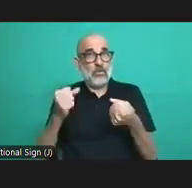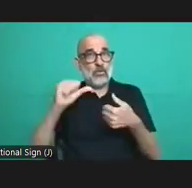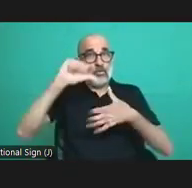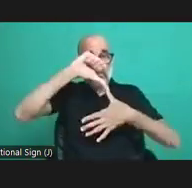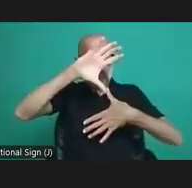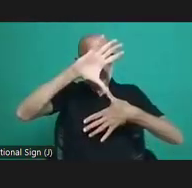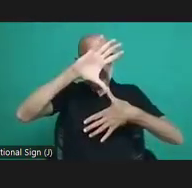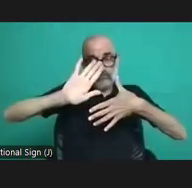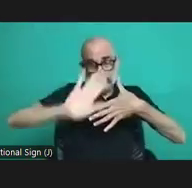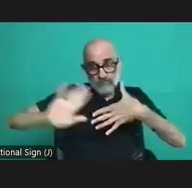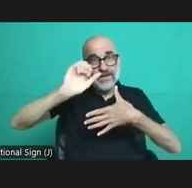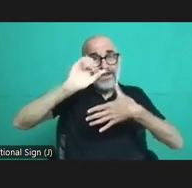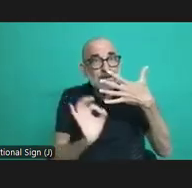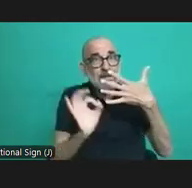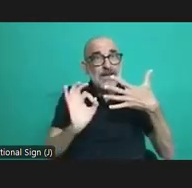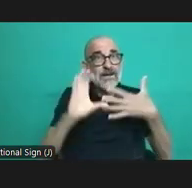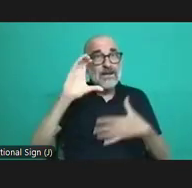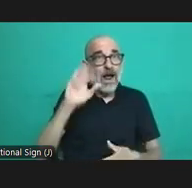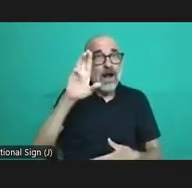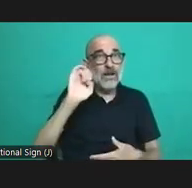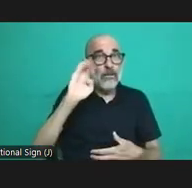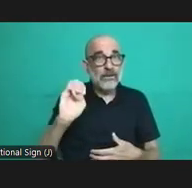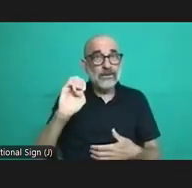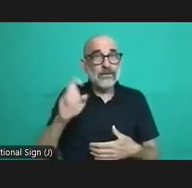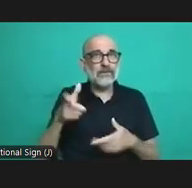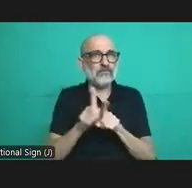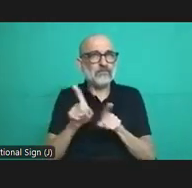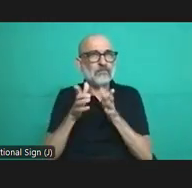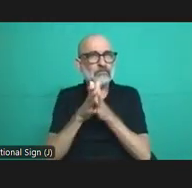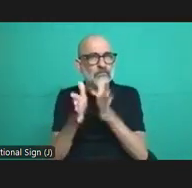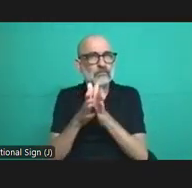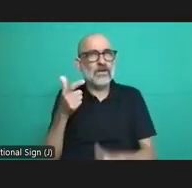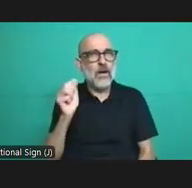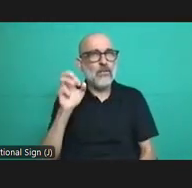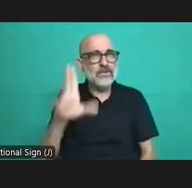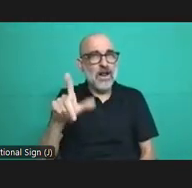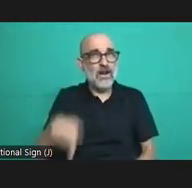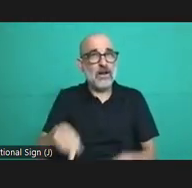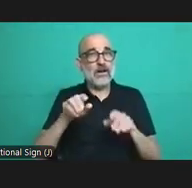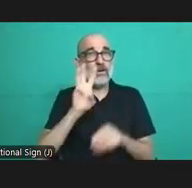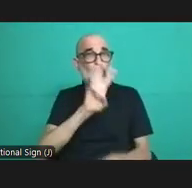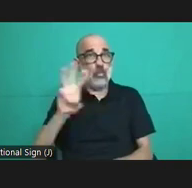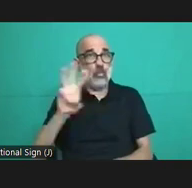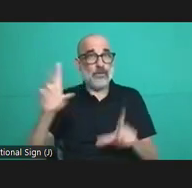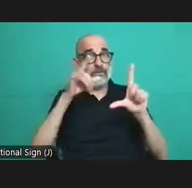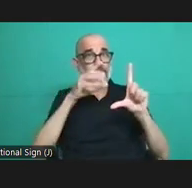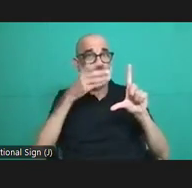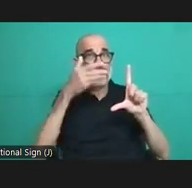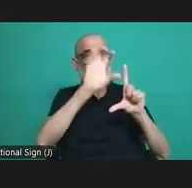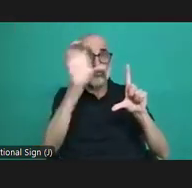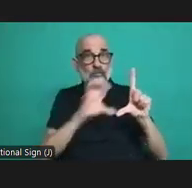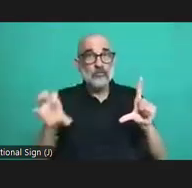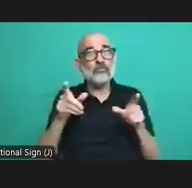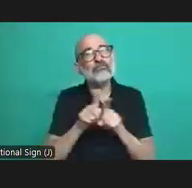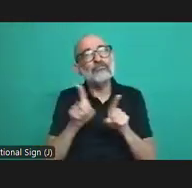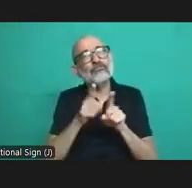territorial perspective, the conditions of the territories and the populations living within that context. Through this series, we seek to integrate